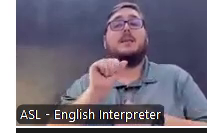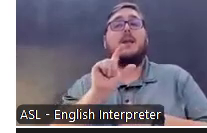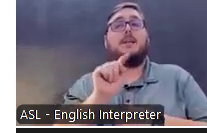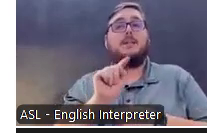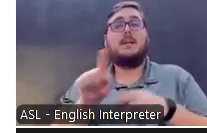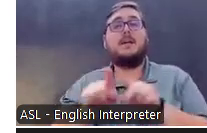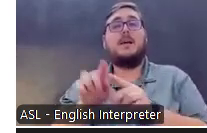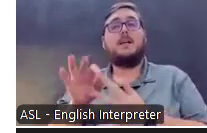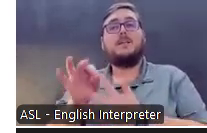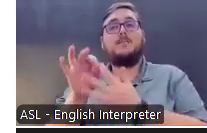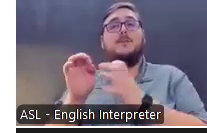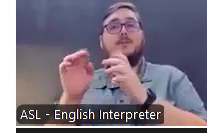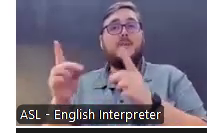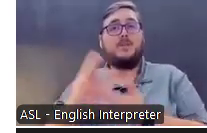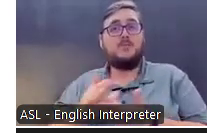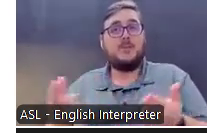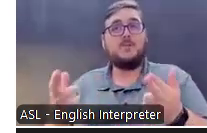at the website on this slide.